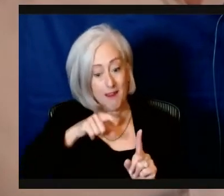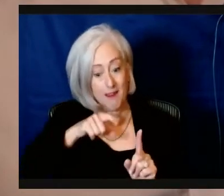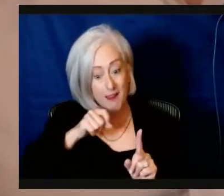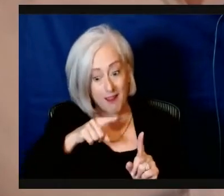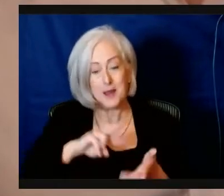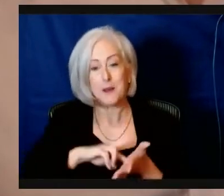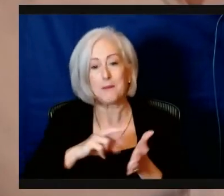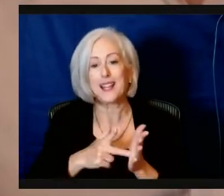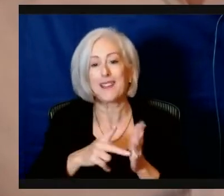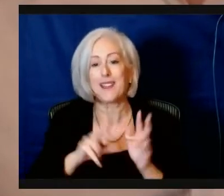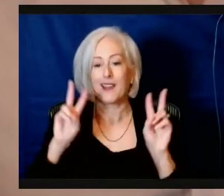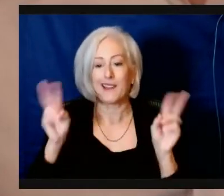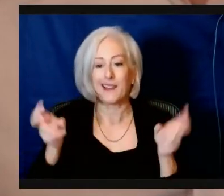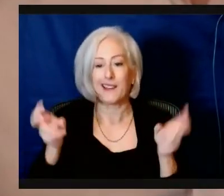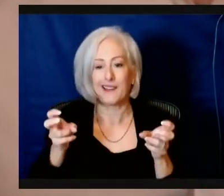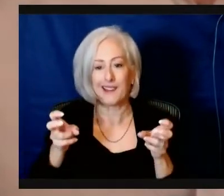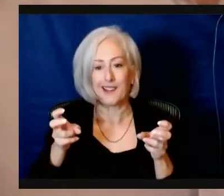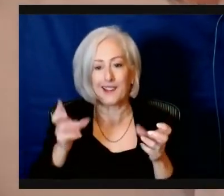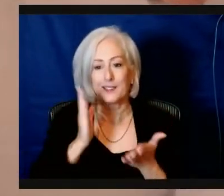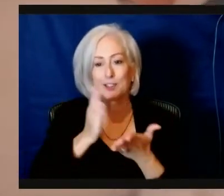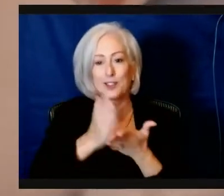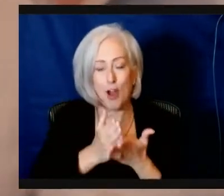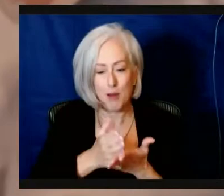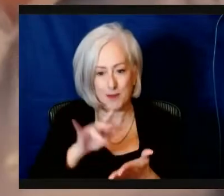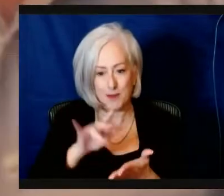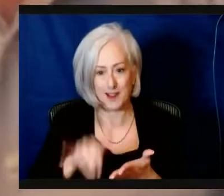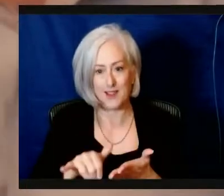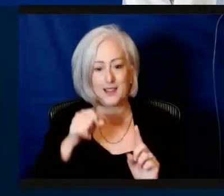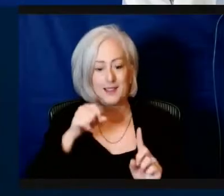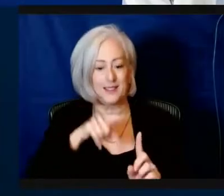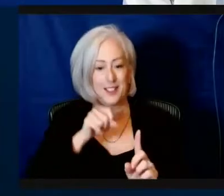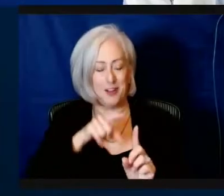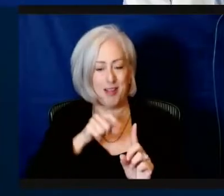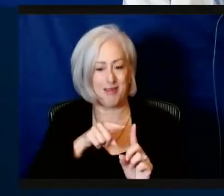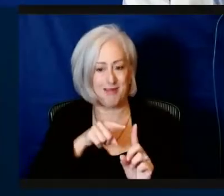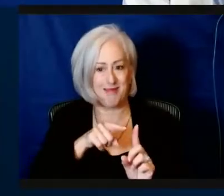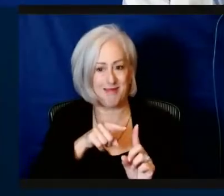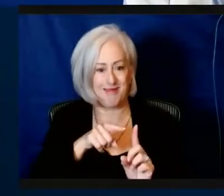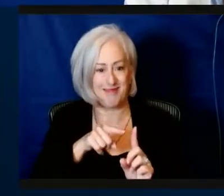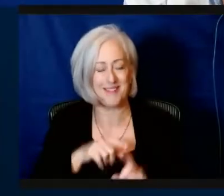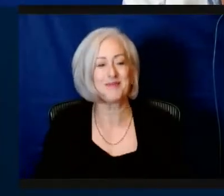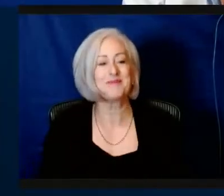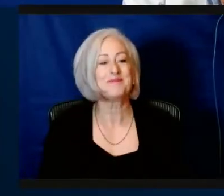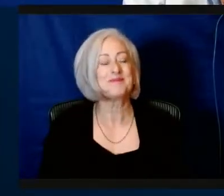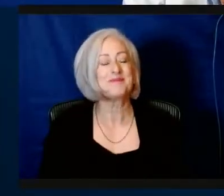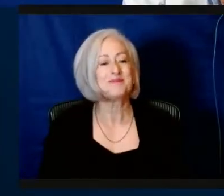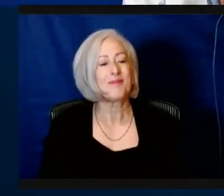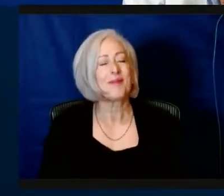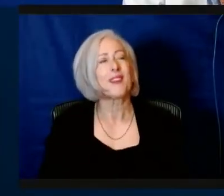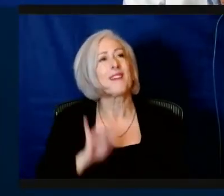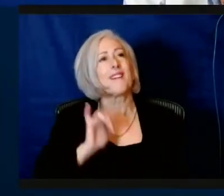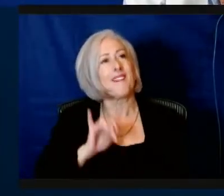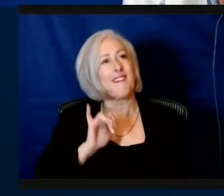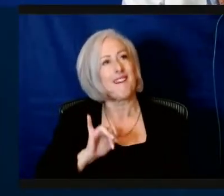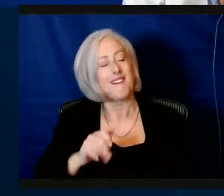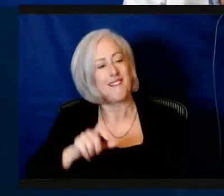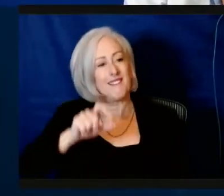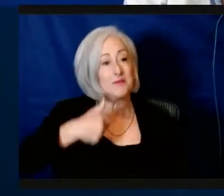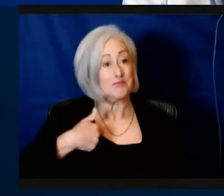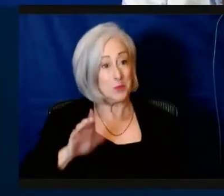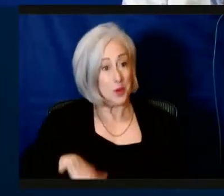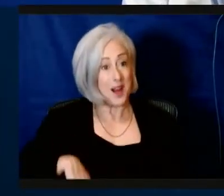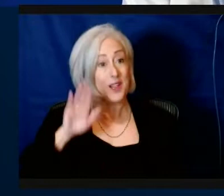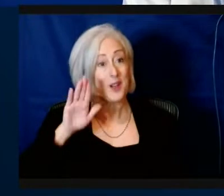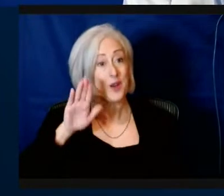where the name comes from. Yeah, that is, okay, I just have to say, I grew up in medical school when we didn't know all this